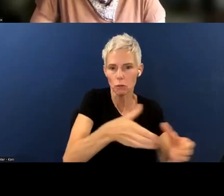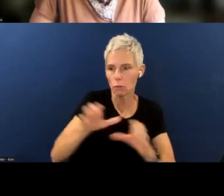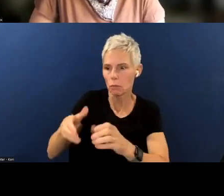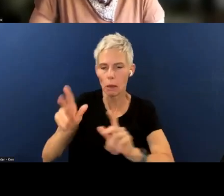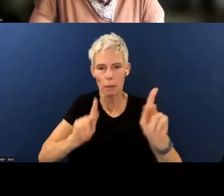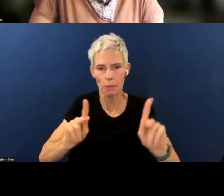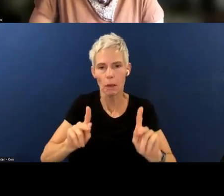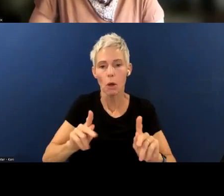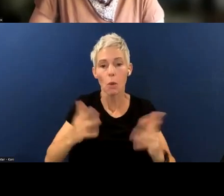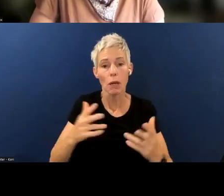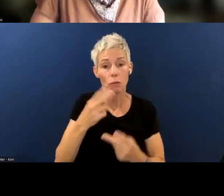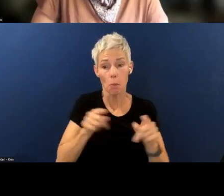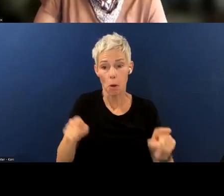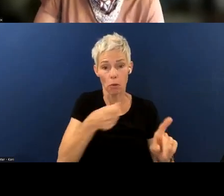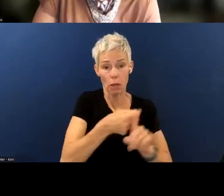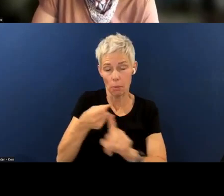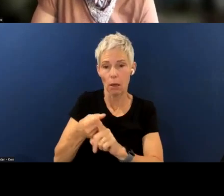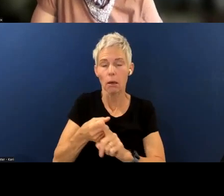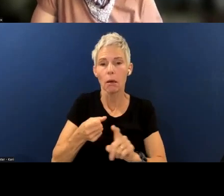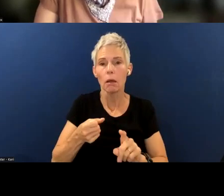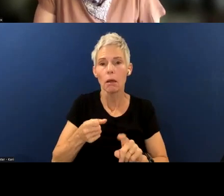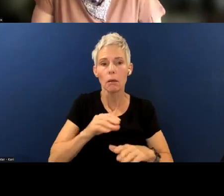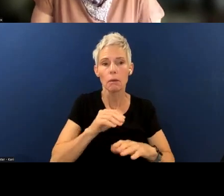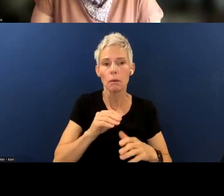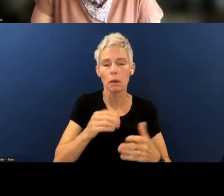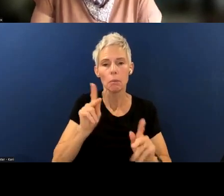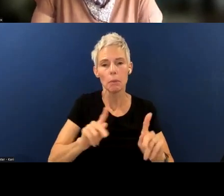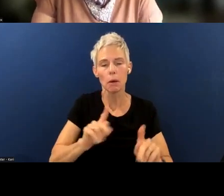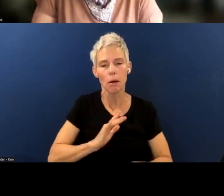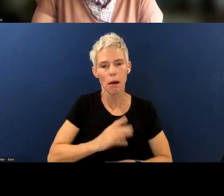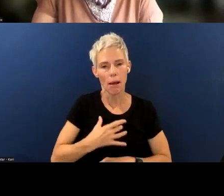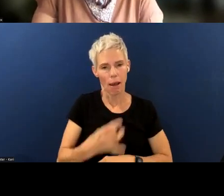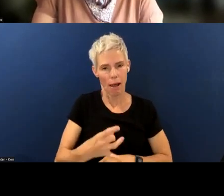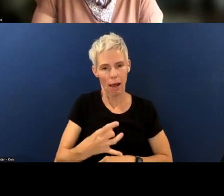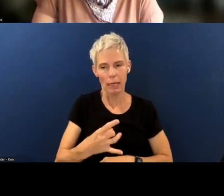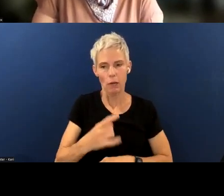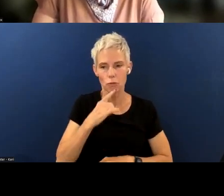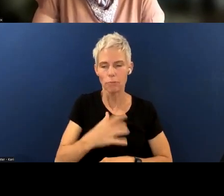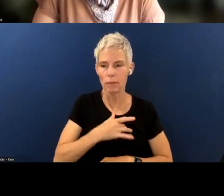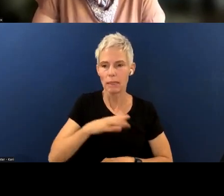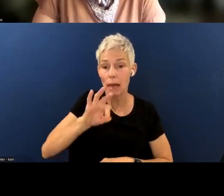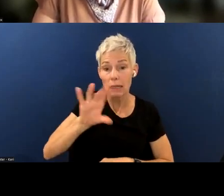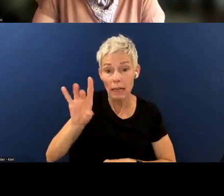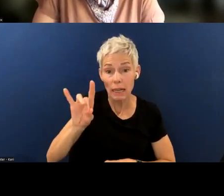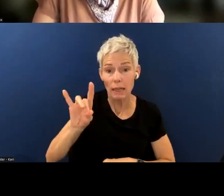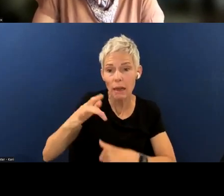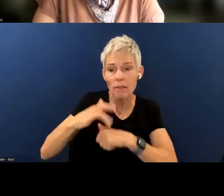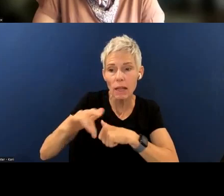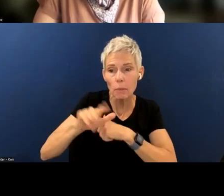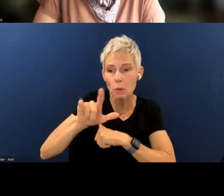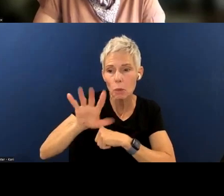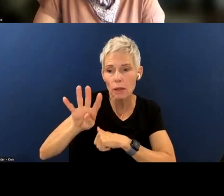across both are that people really liked and resonated with 988 being available 24/7, that it was